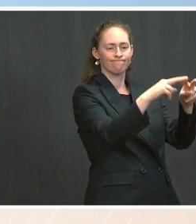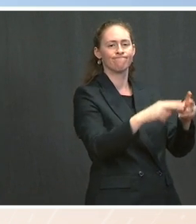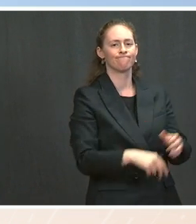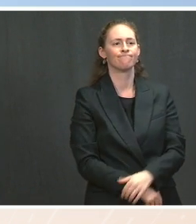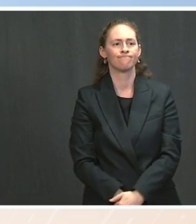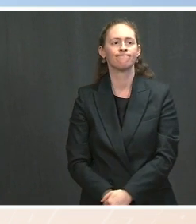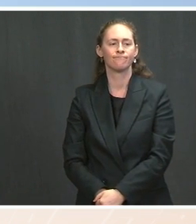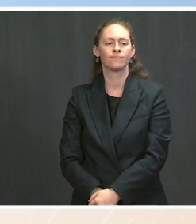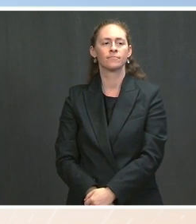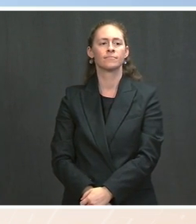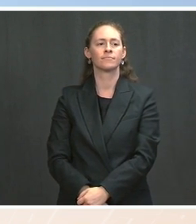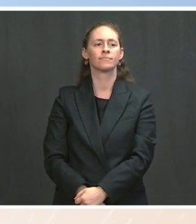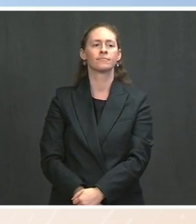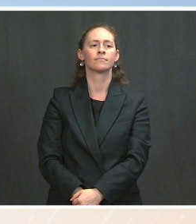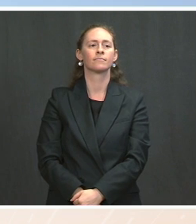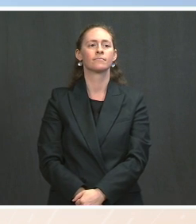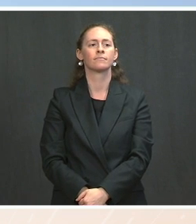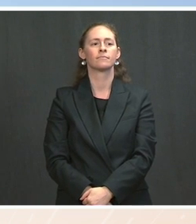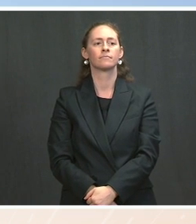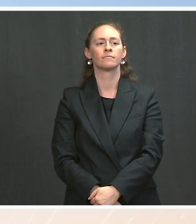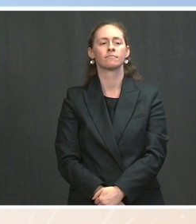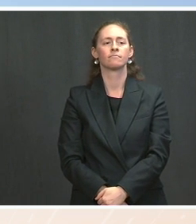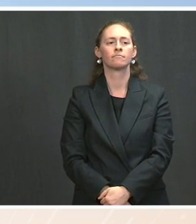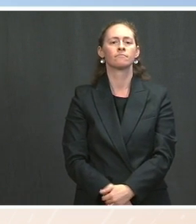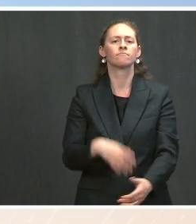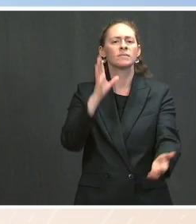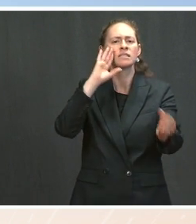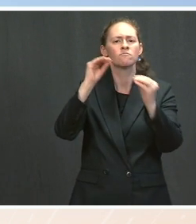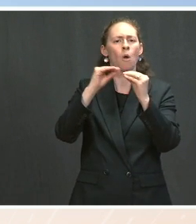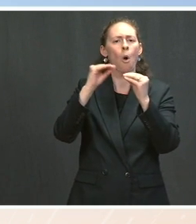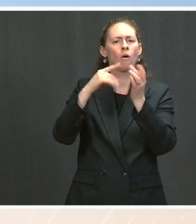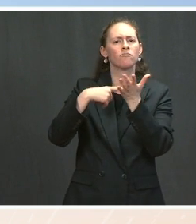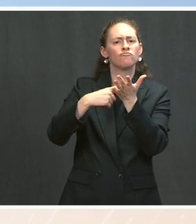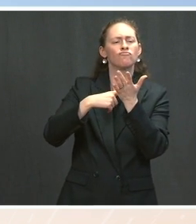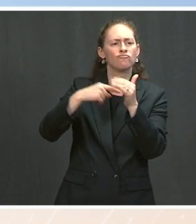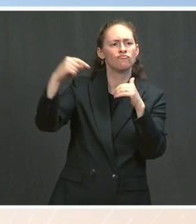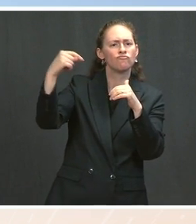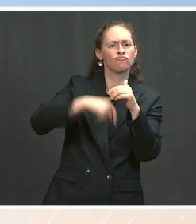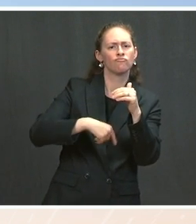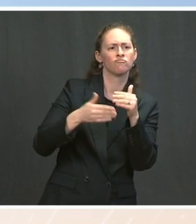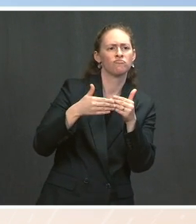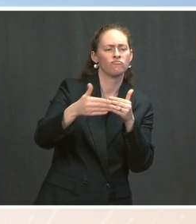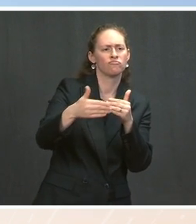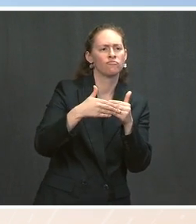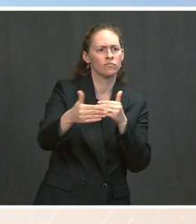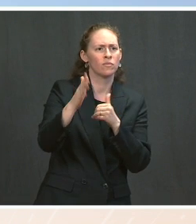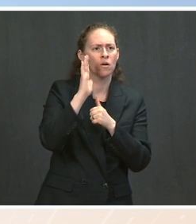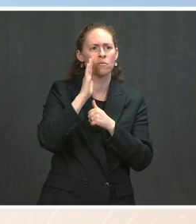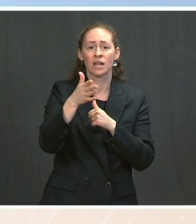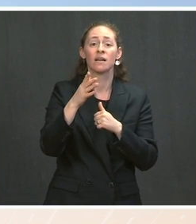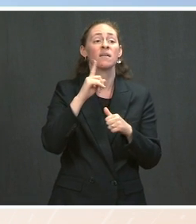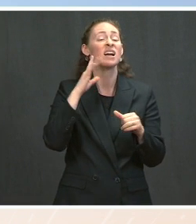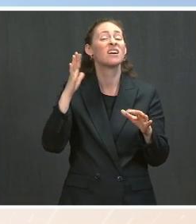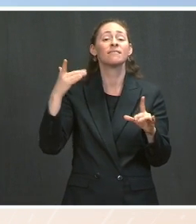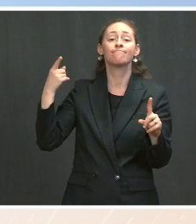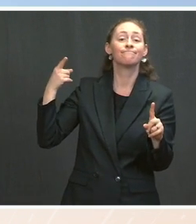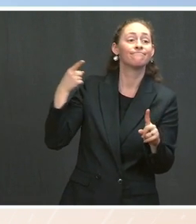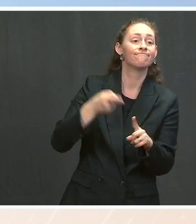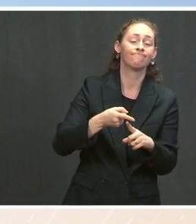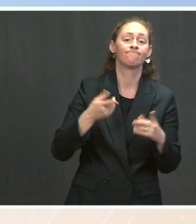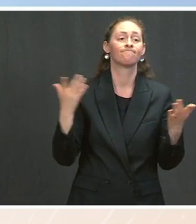now. But at the end of the day, we feel there's areas of cooperation and partnership with South Korea. As you know, there was a